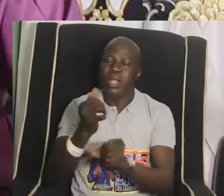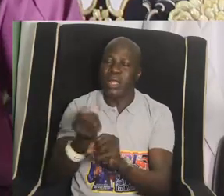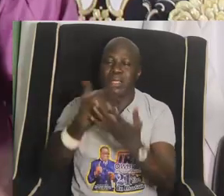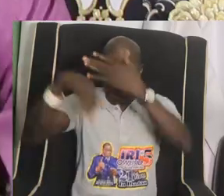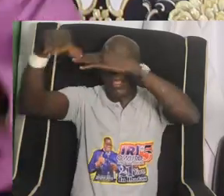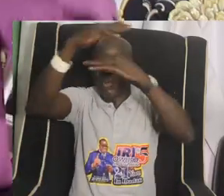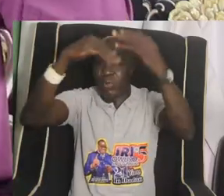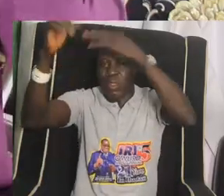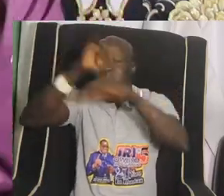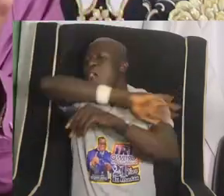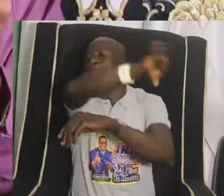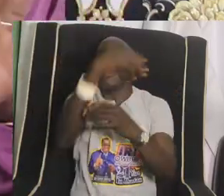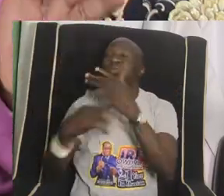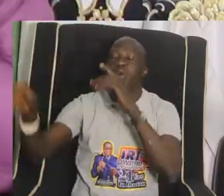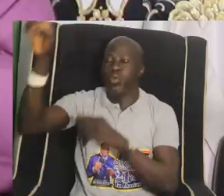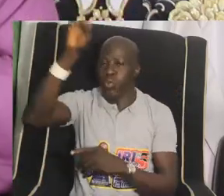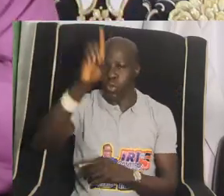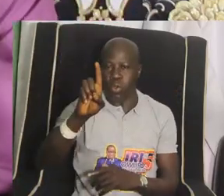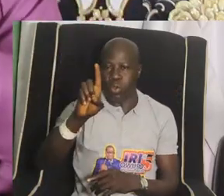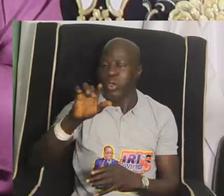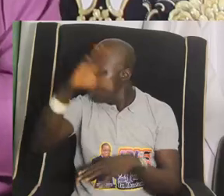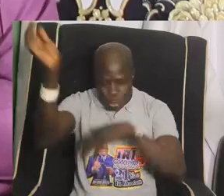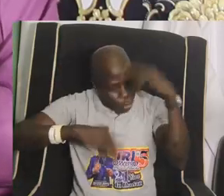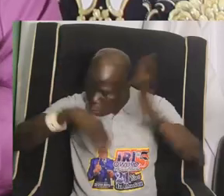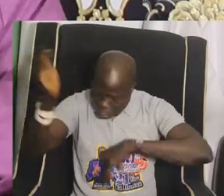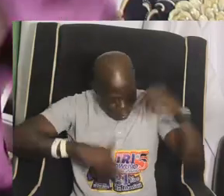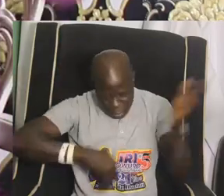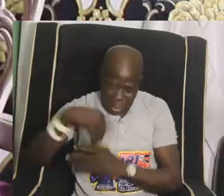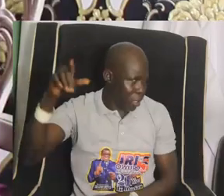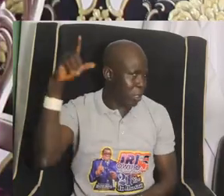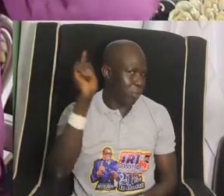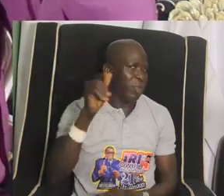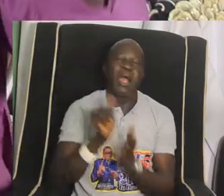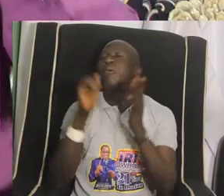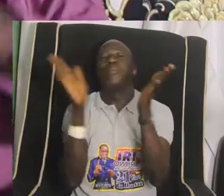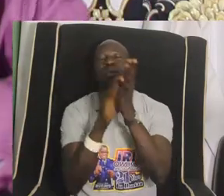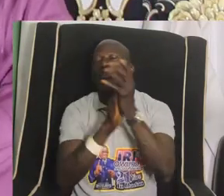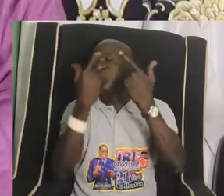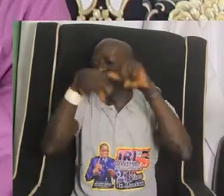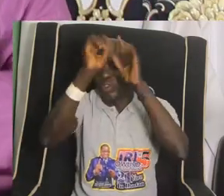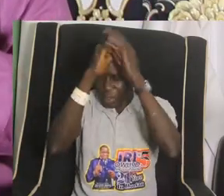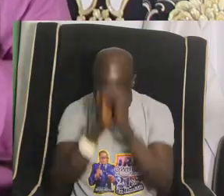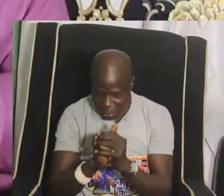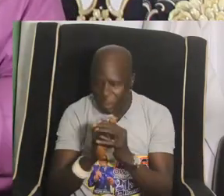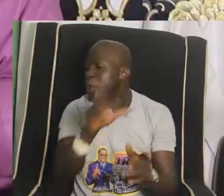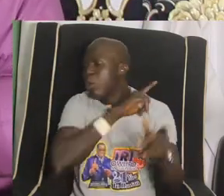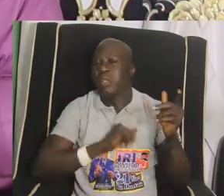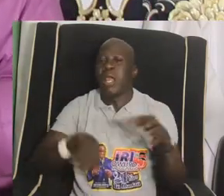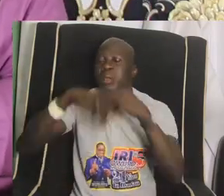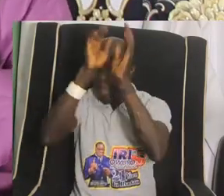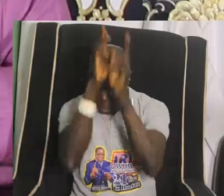He's the creator of heaven. He's the one. And ne ko shalom. There is no one else. We need to exalt your name. Lord, we exalt